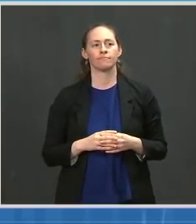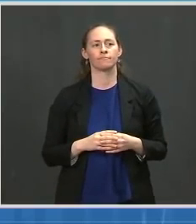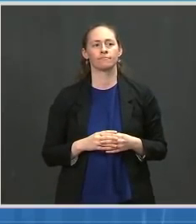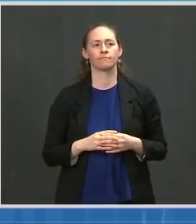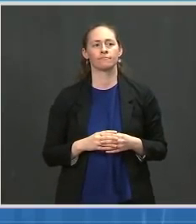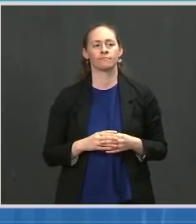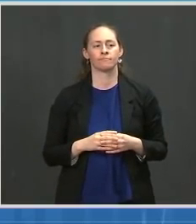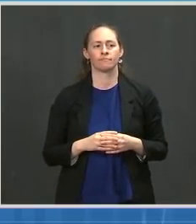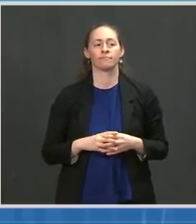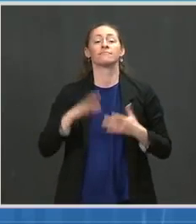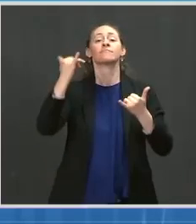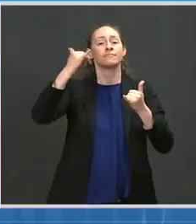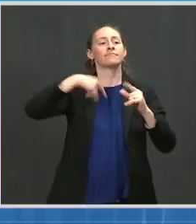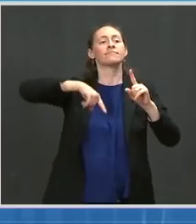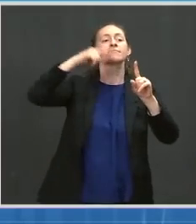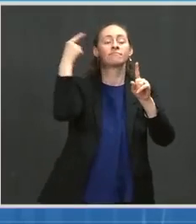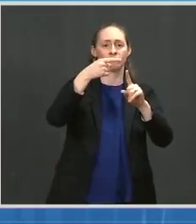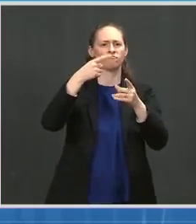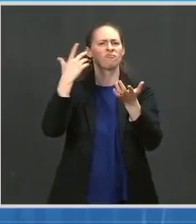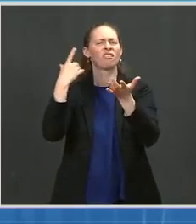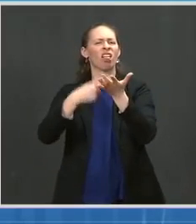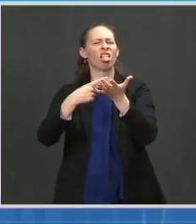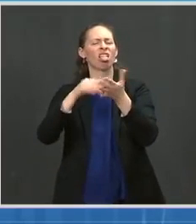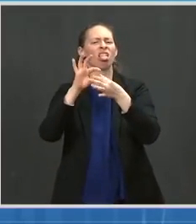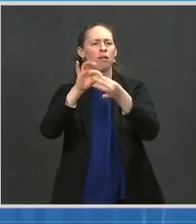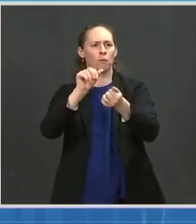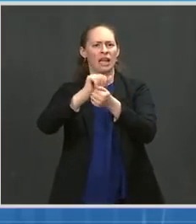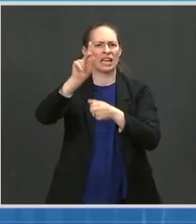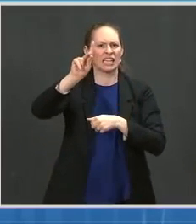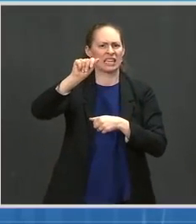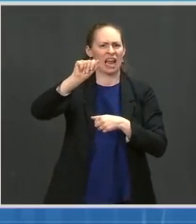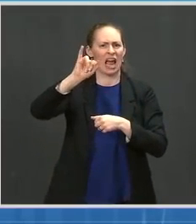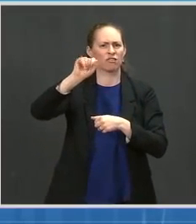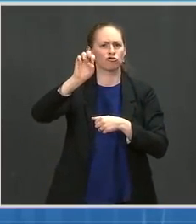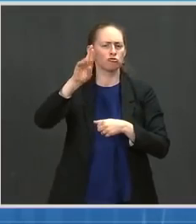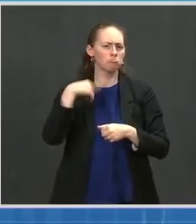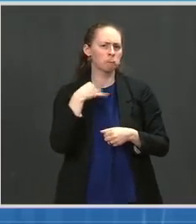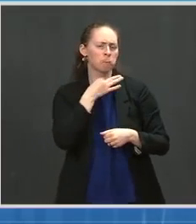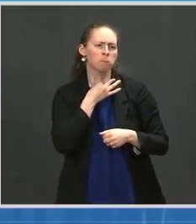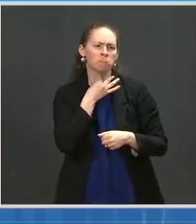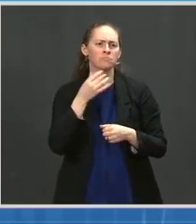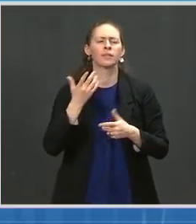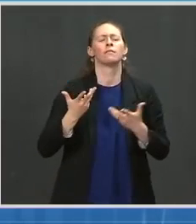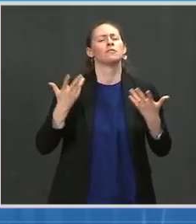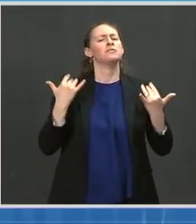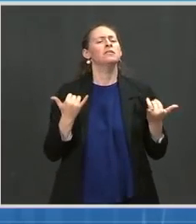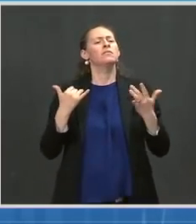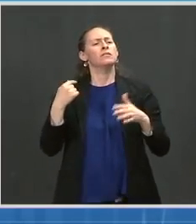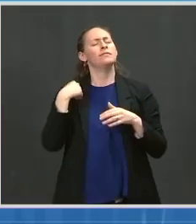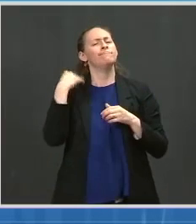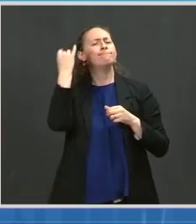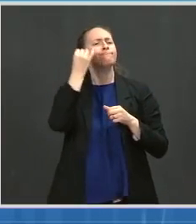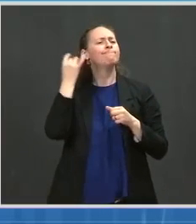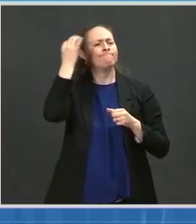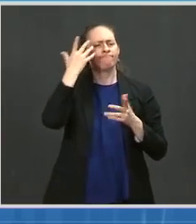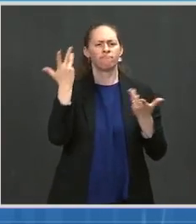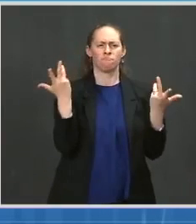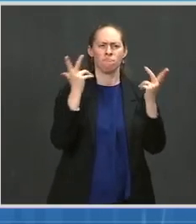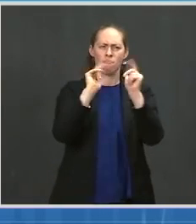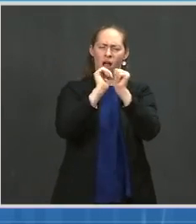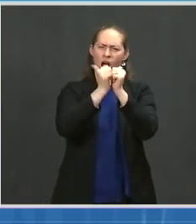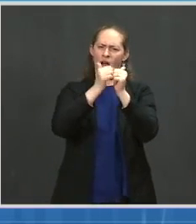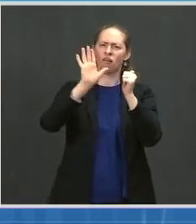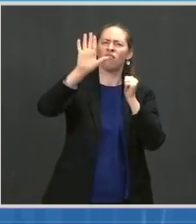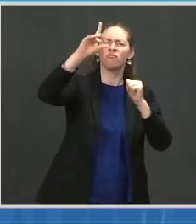Hi, thanks for taking my question. I'm actually at the 19th, but I was hoping to learn a bit about how you all plan to reach